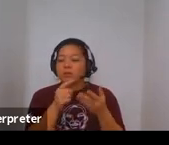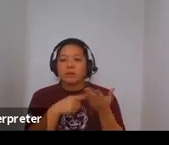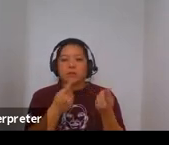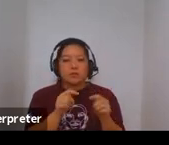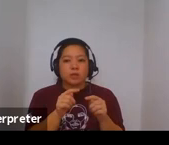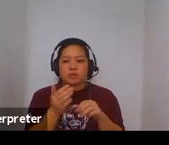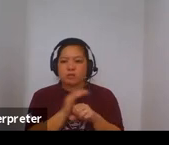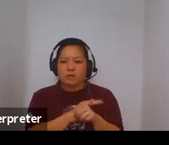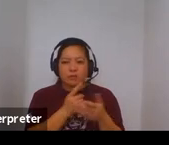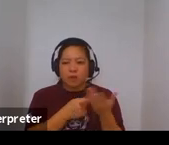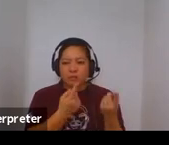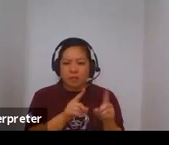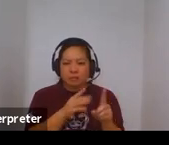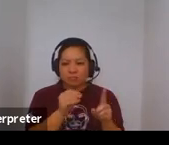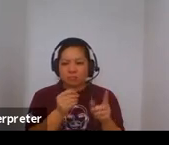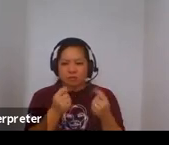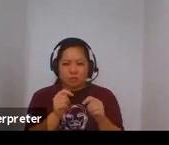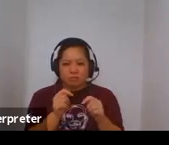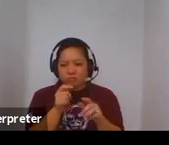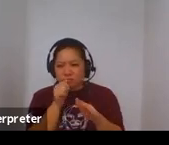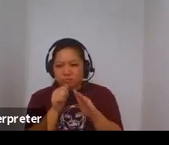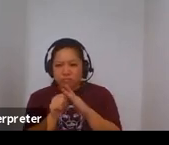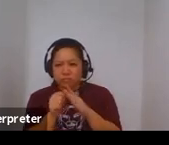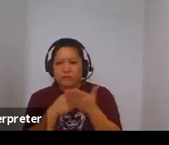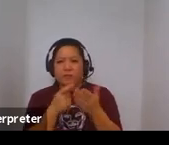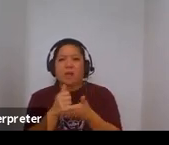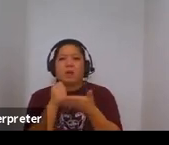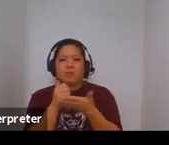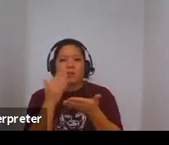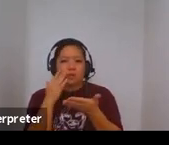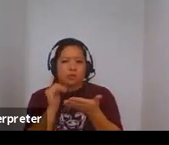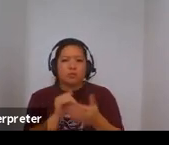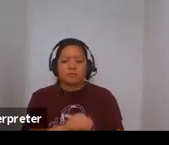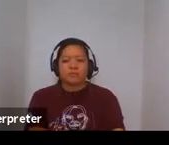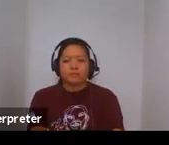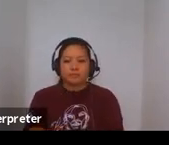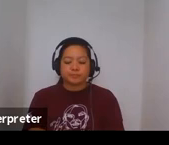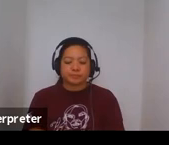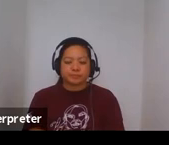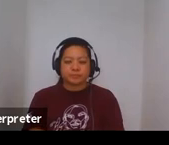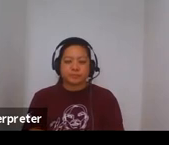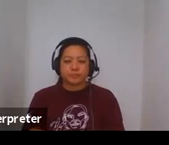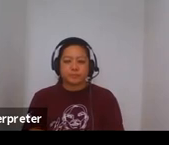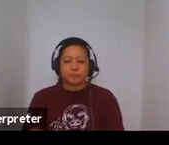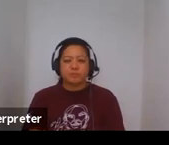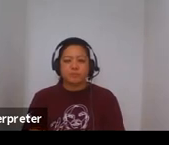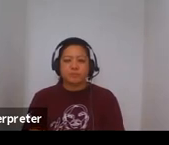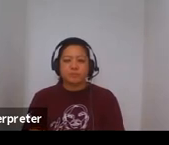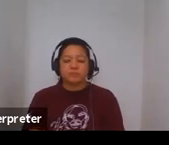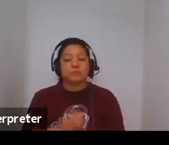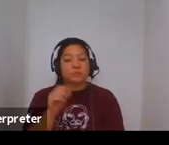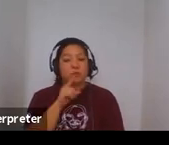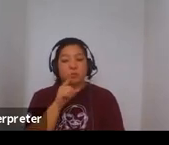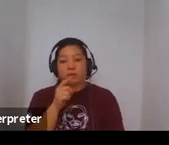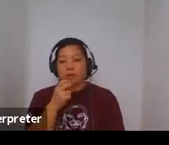to cover their tracks and tried to hide from help even more. So it's a really